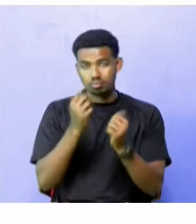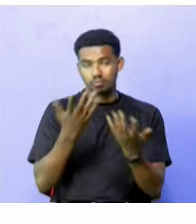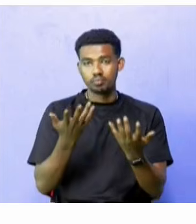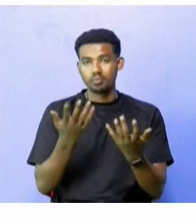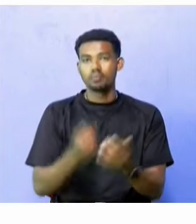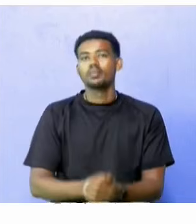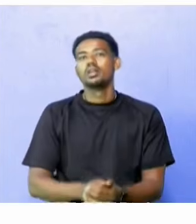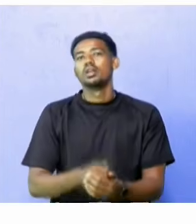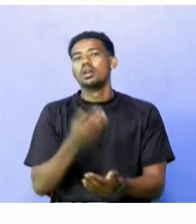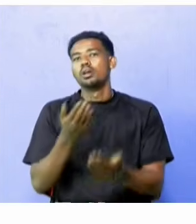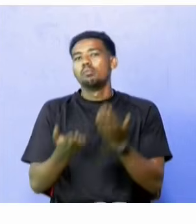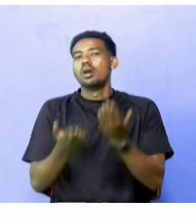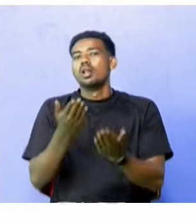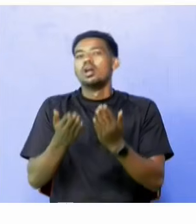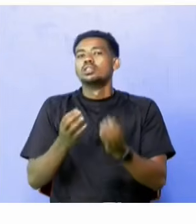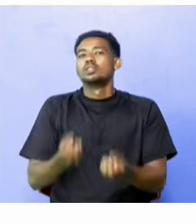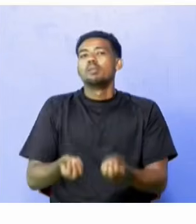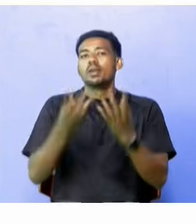Saada